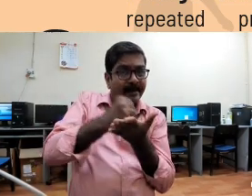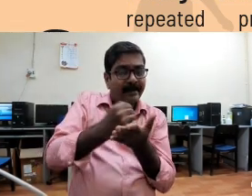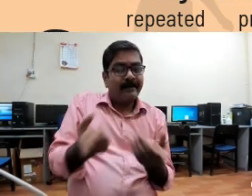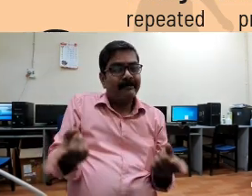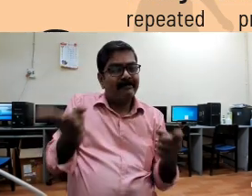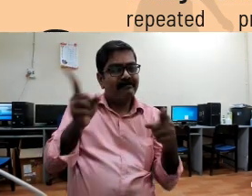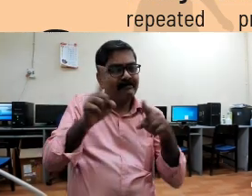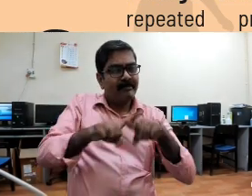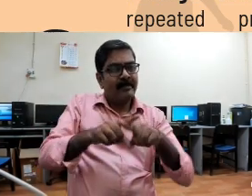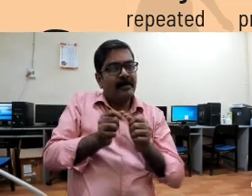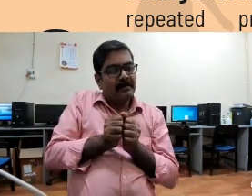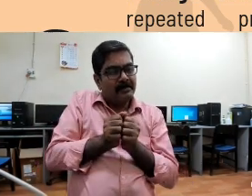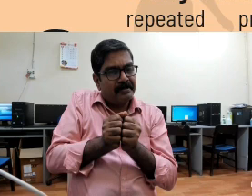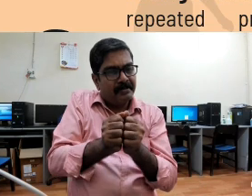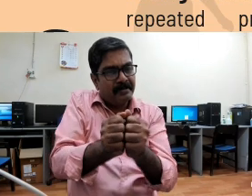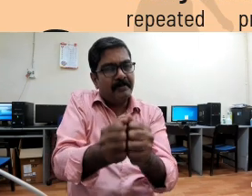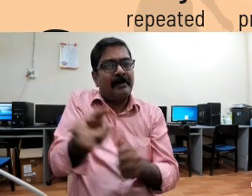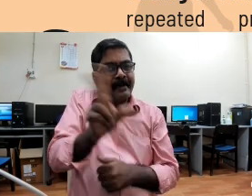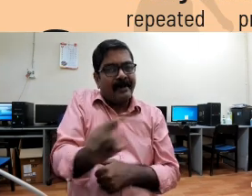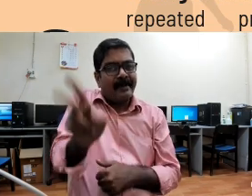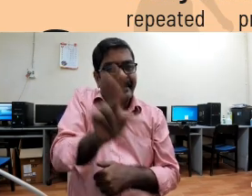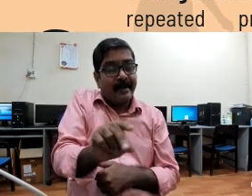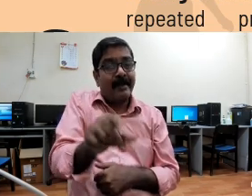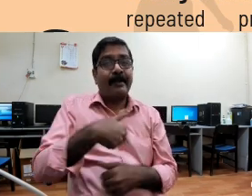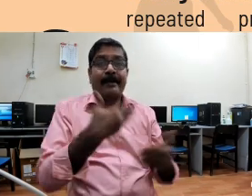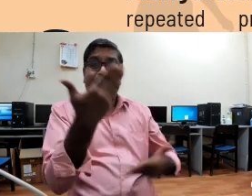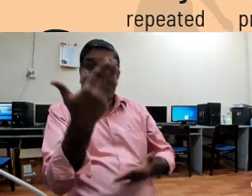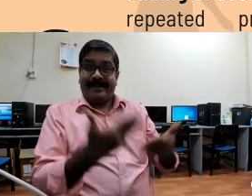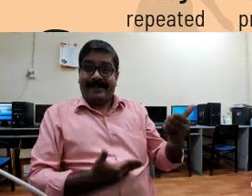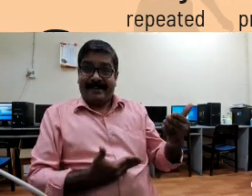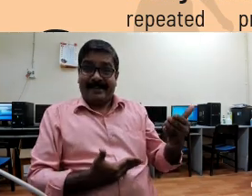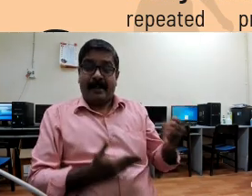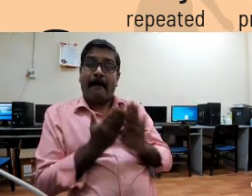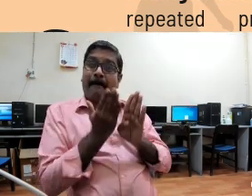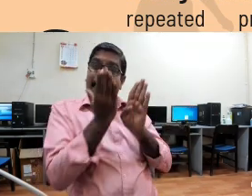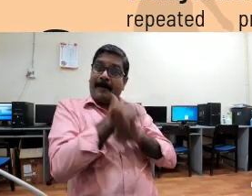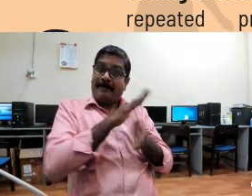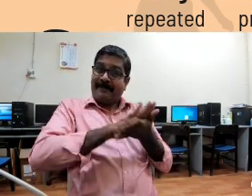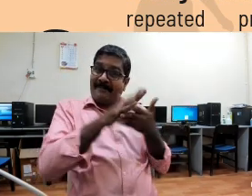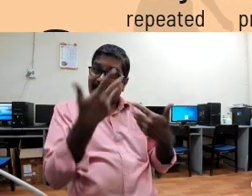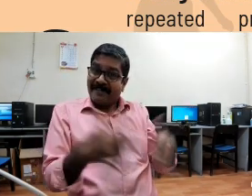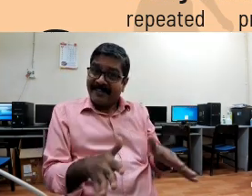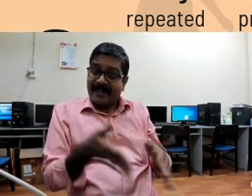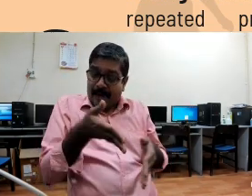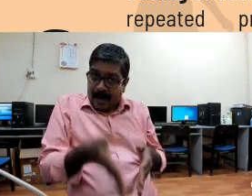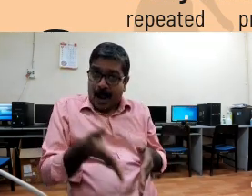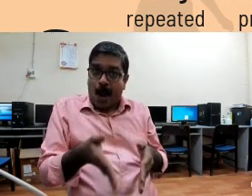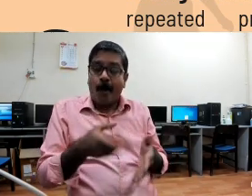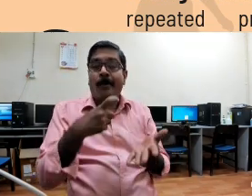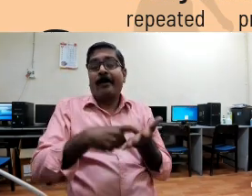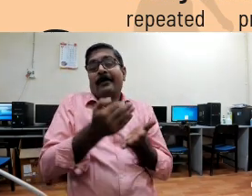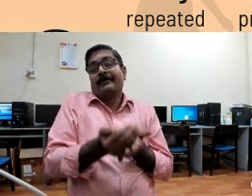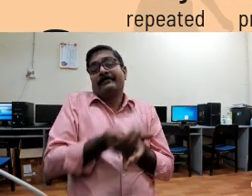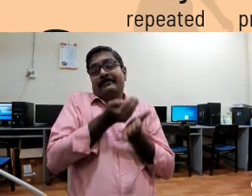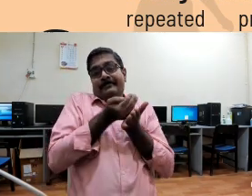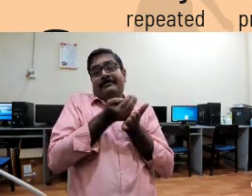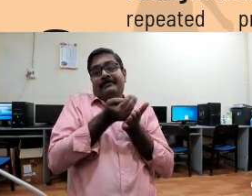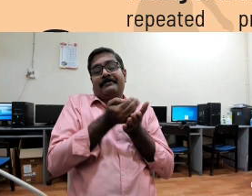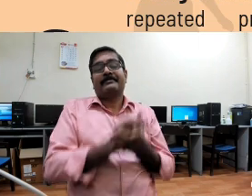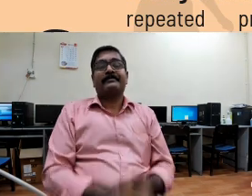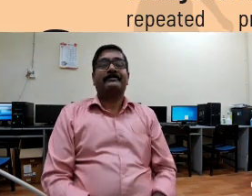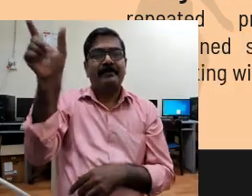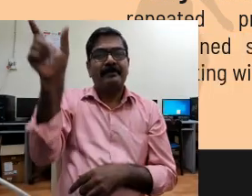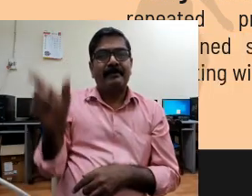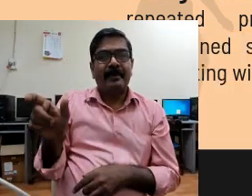stimulus. Extinction is fading of desired behavior on repeated presentation of conditioned